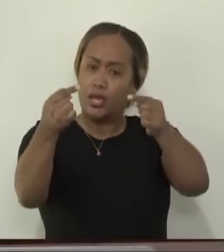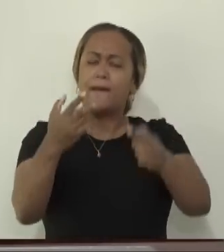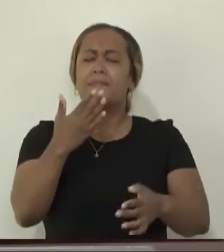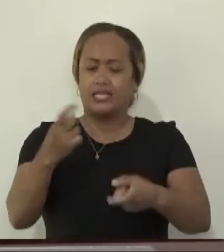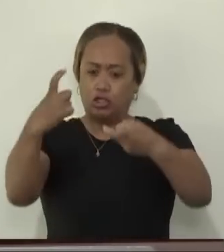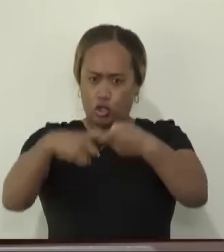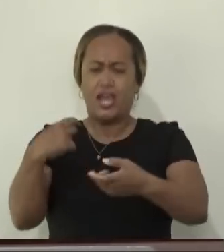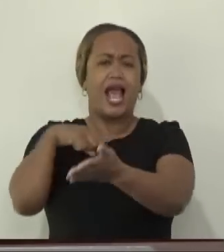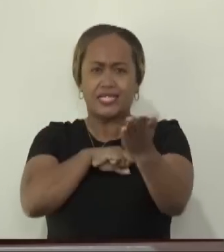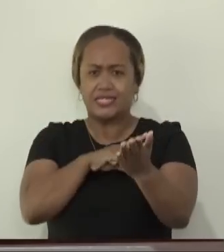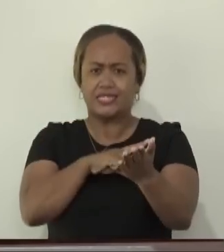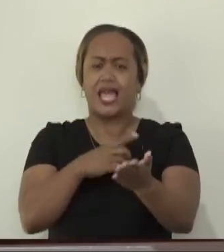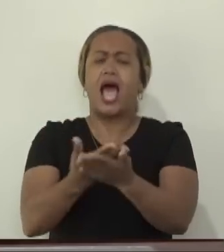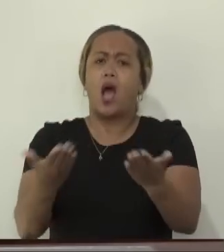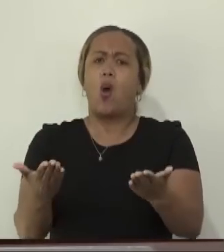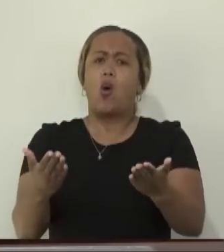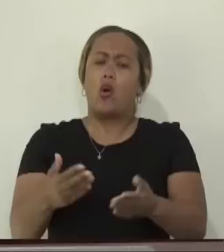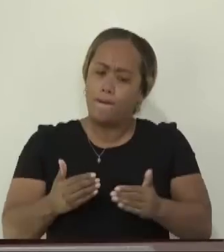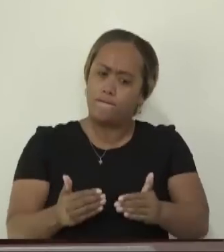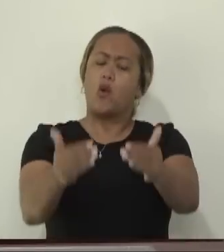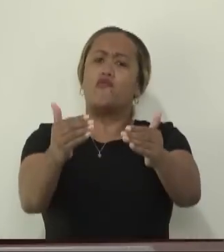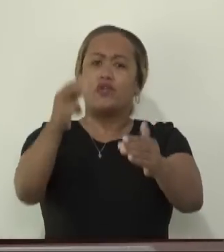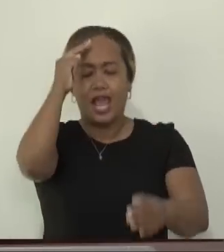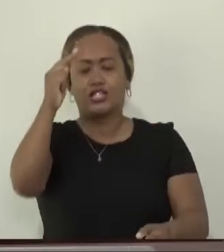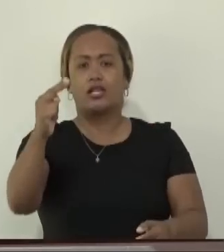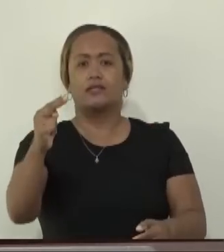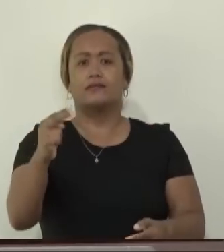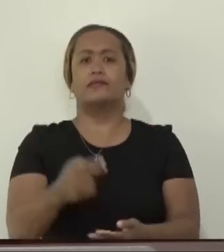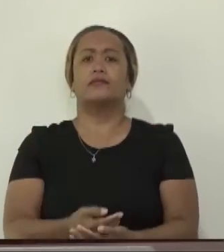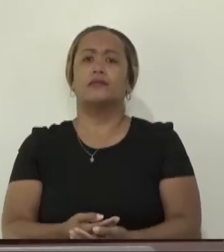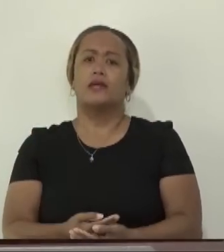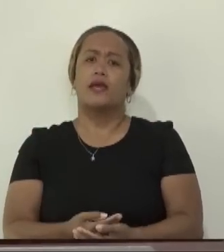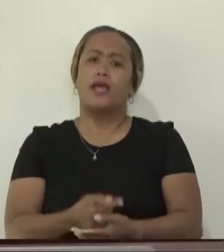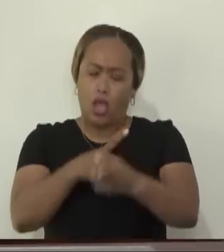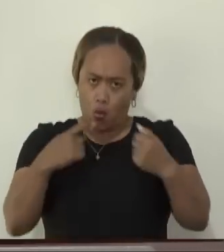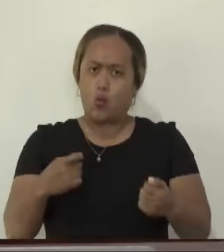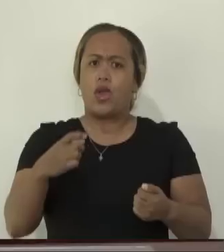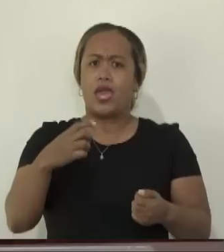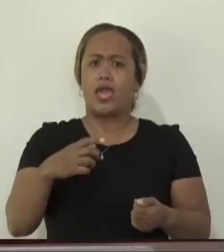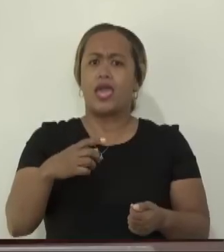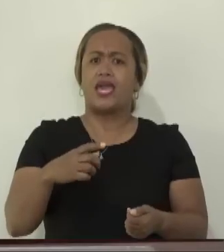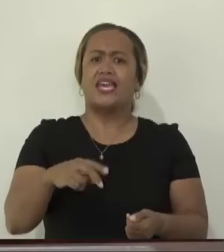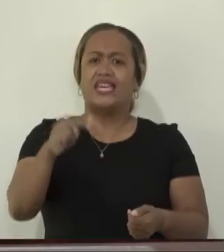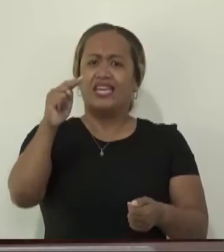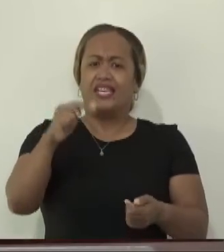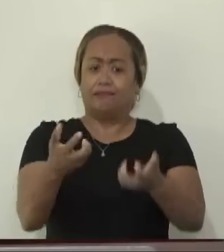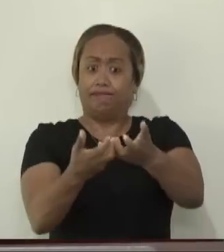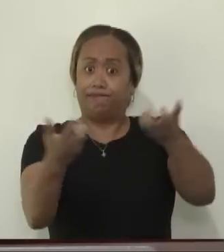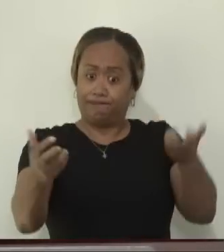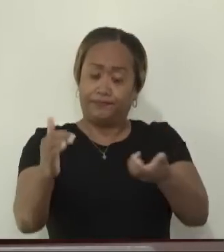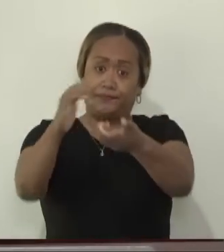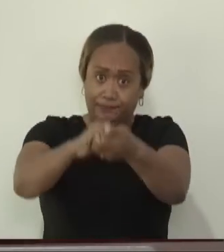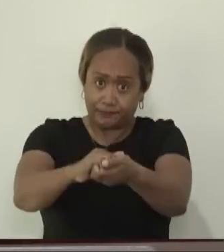to join us in our collective effort to move our nation forward. We can take a bipartisan approach